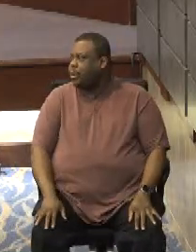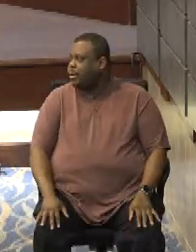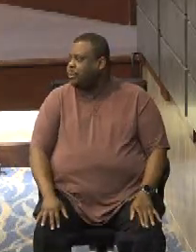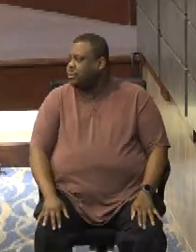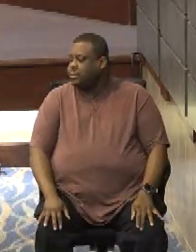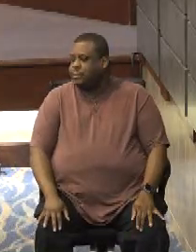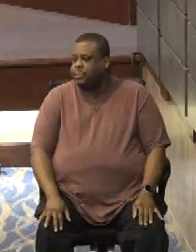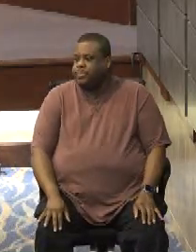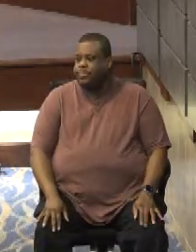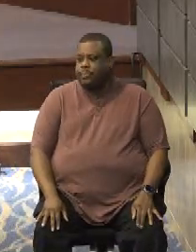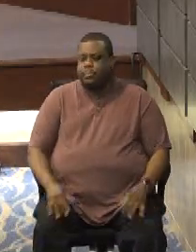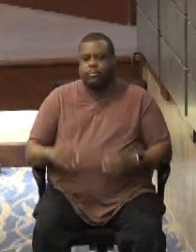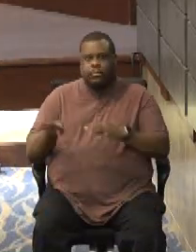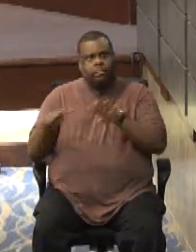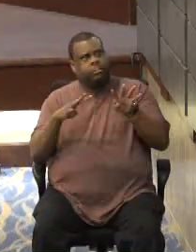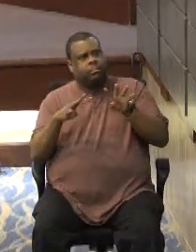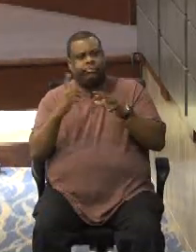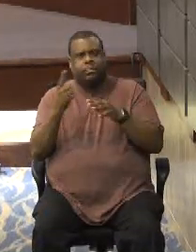Y'all all right over there? All right. Mm-hmm.